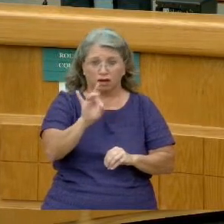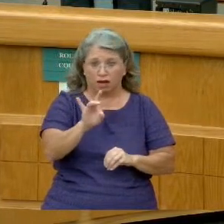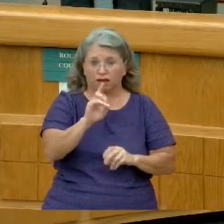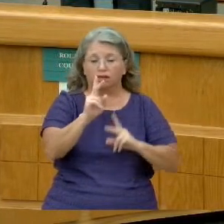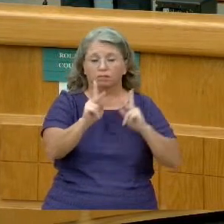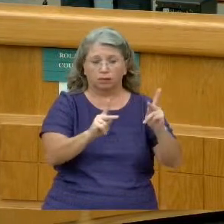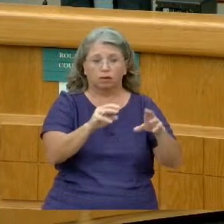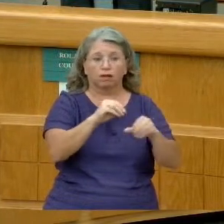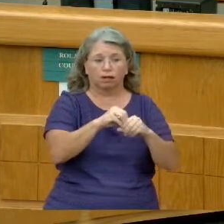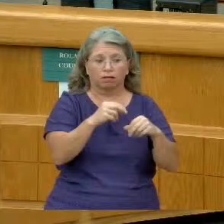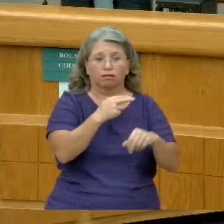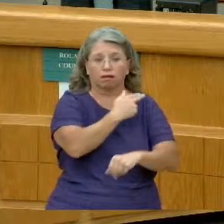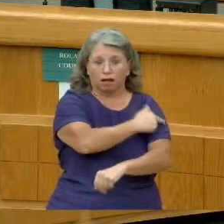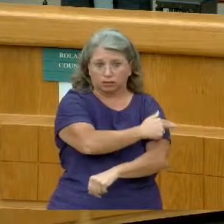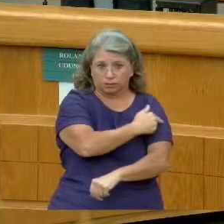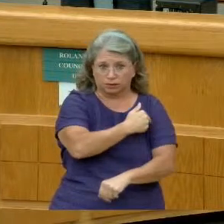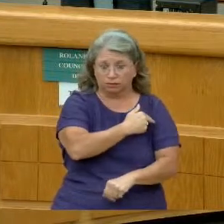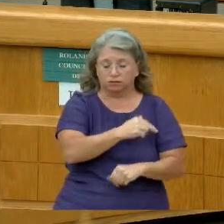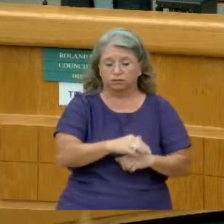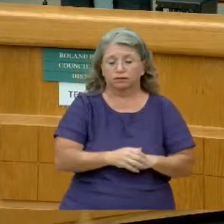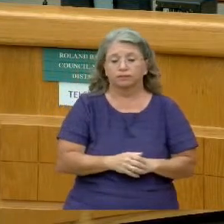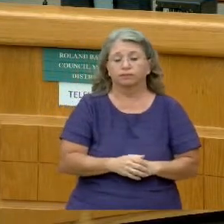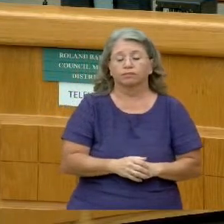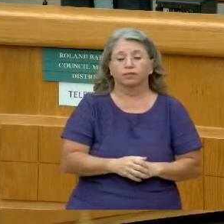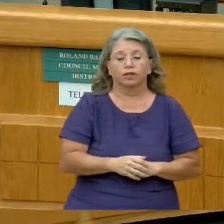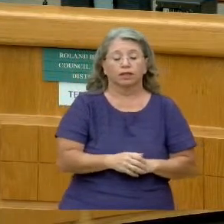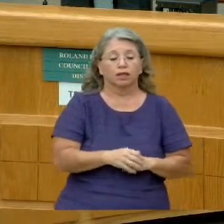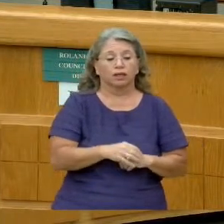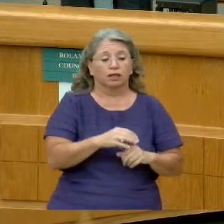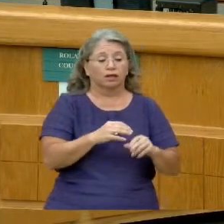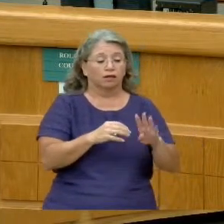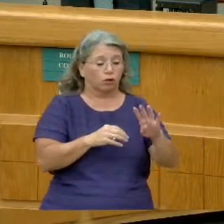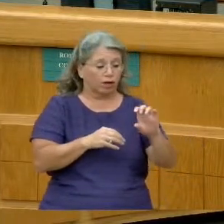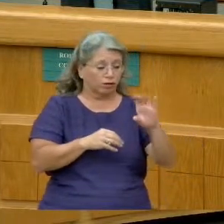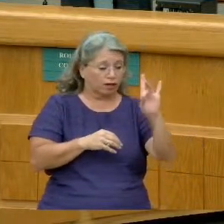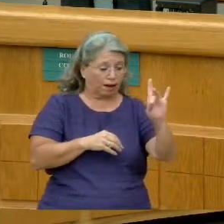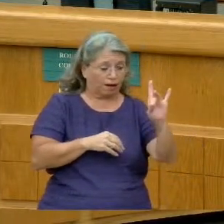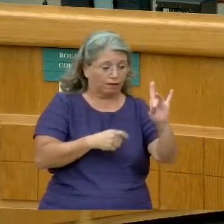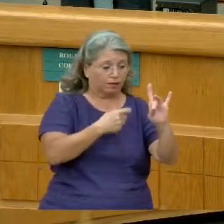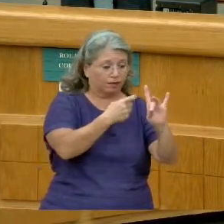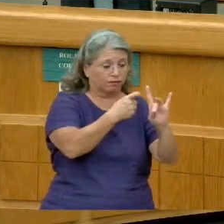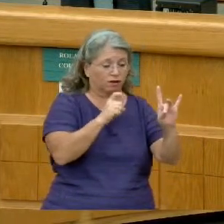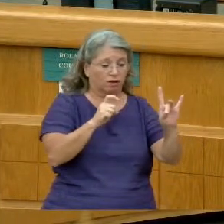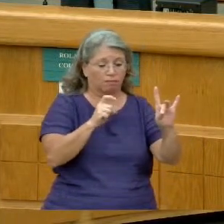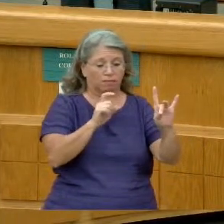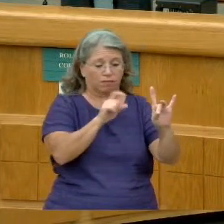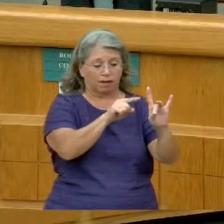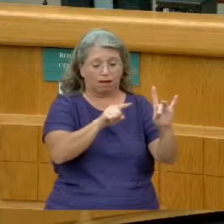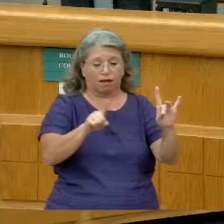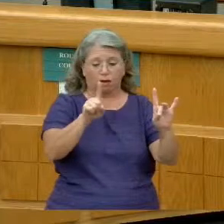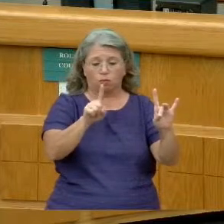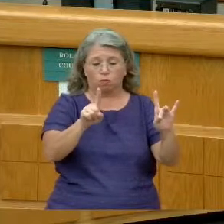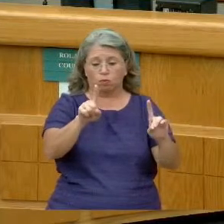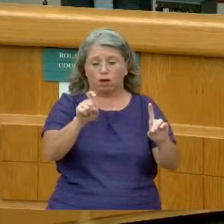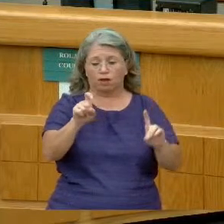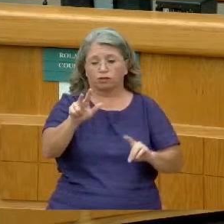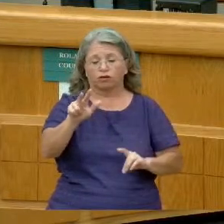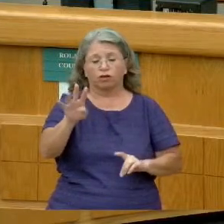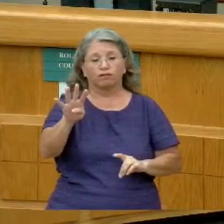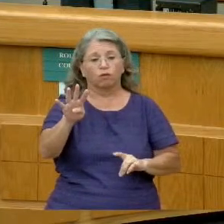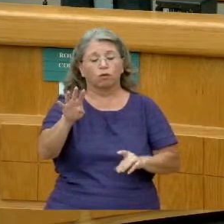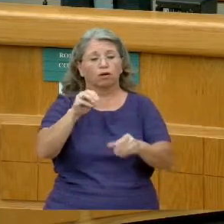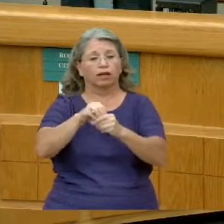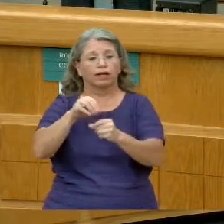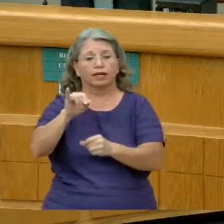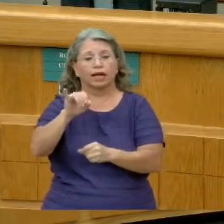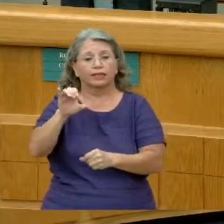persons in the hospital. And then of that number, 134 are recovering in intensive care,